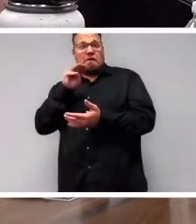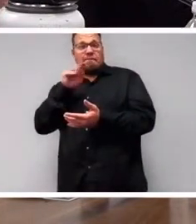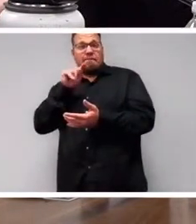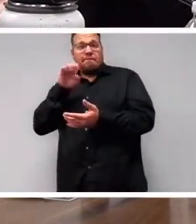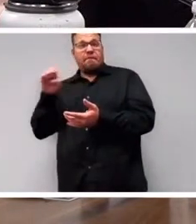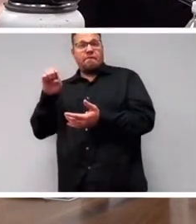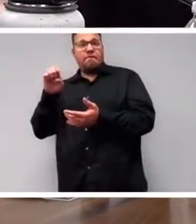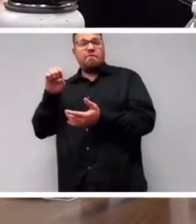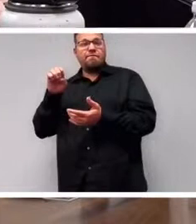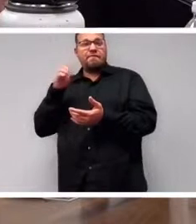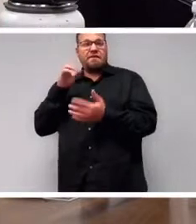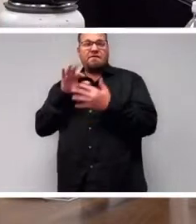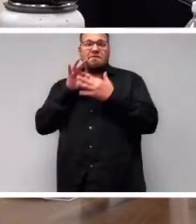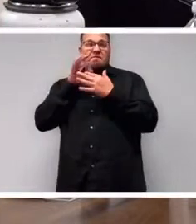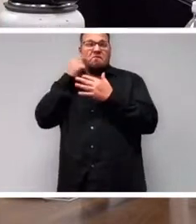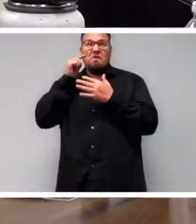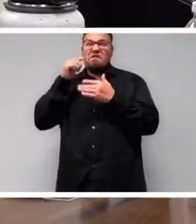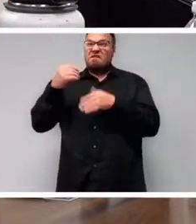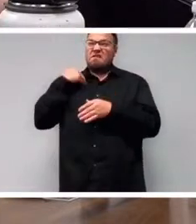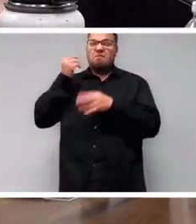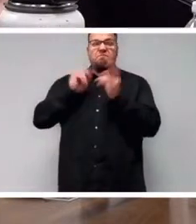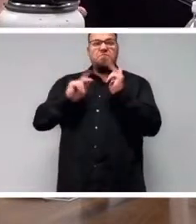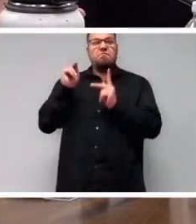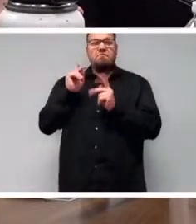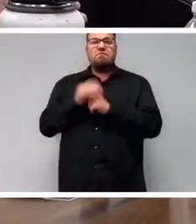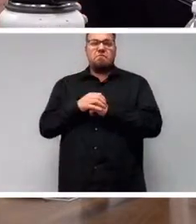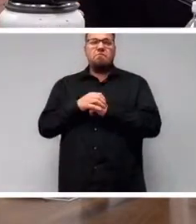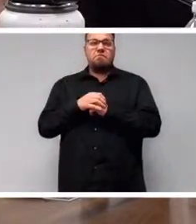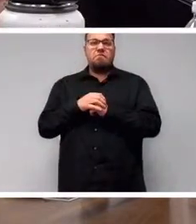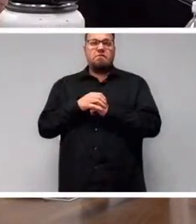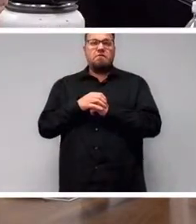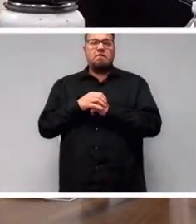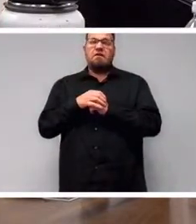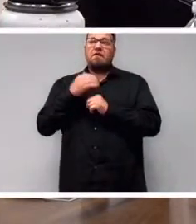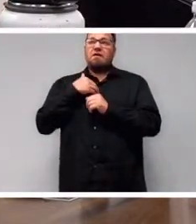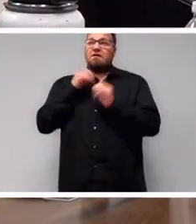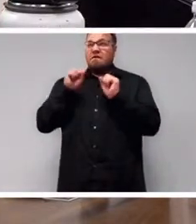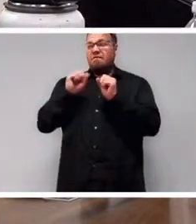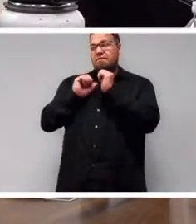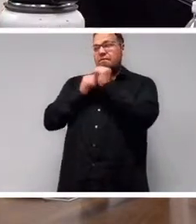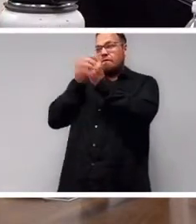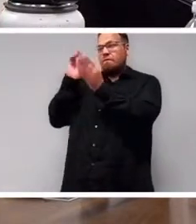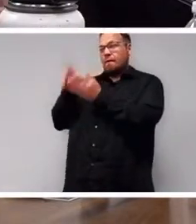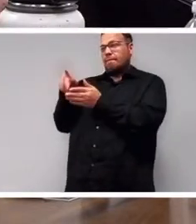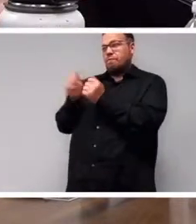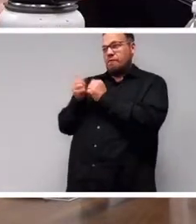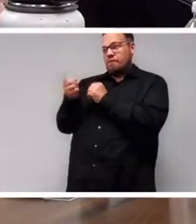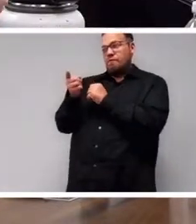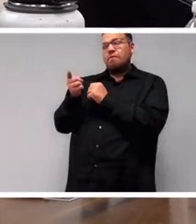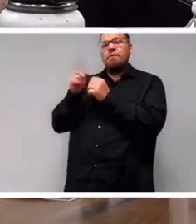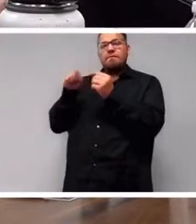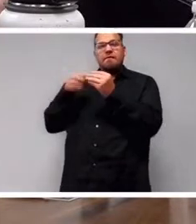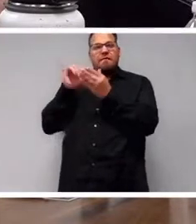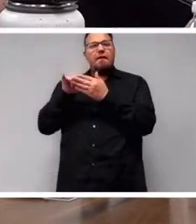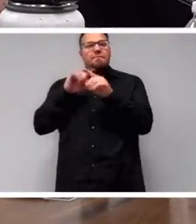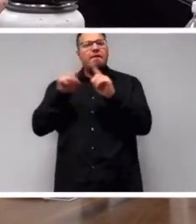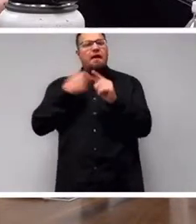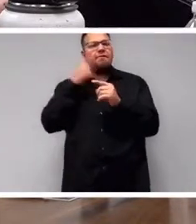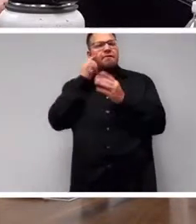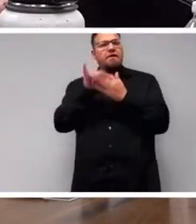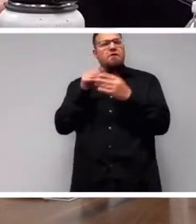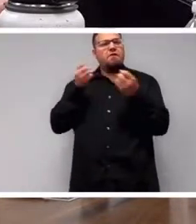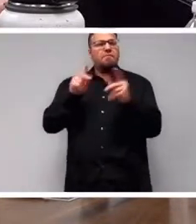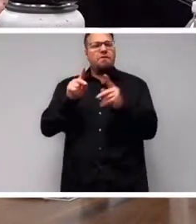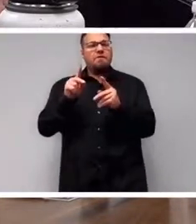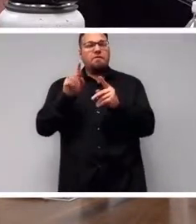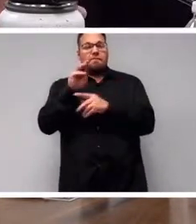specifically for young adults. So I can follow up with you on that. Mm-hmm. But I think there's an opportunity between both Marion County